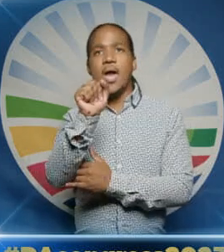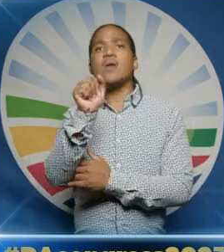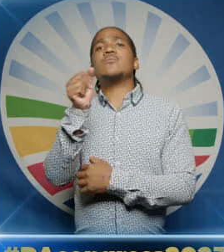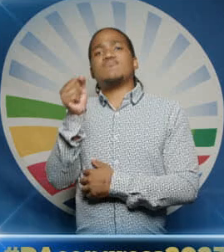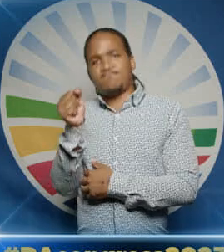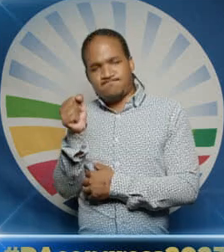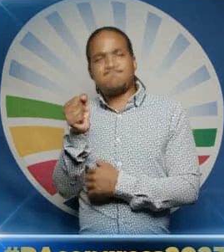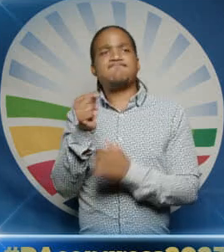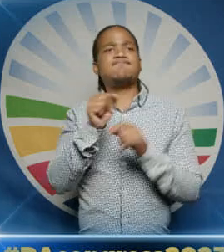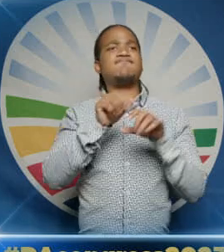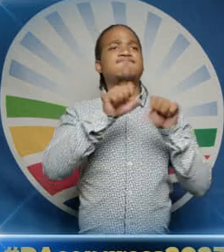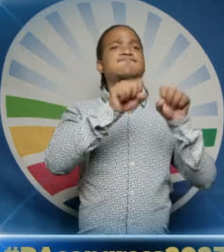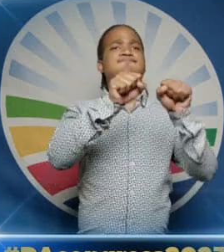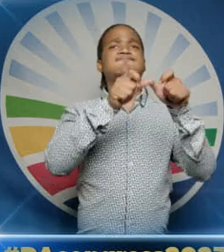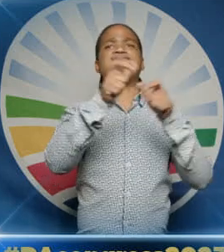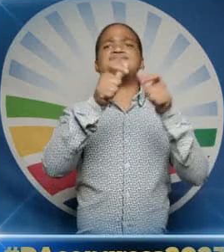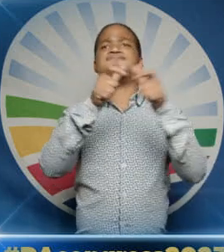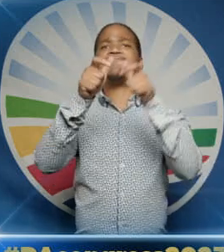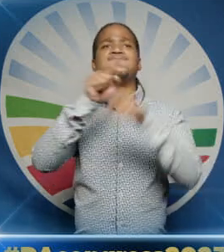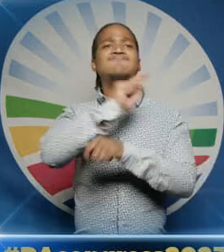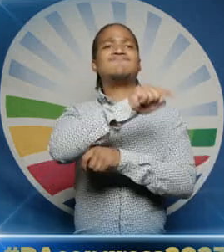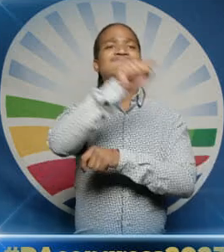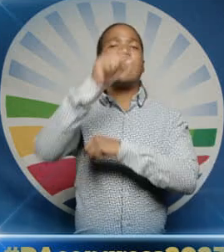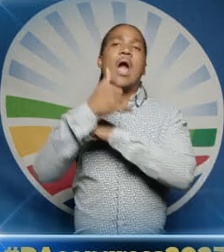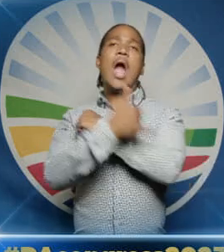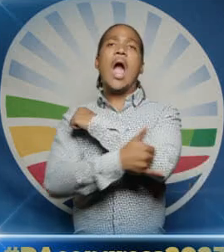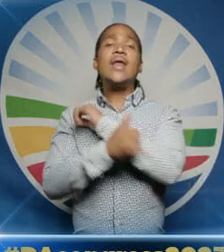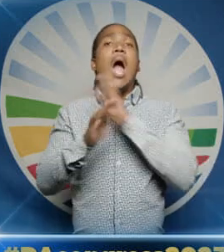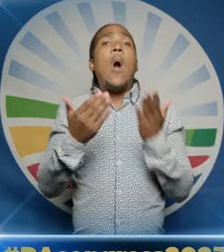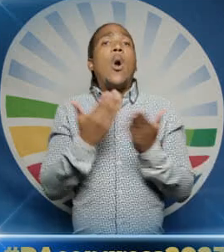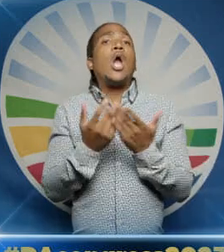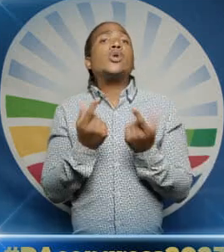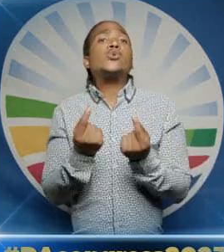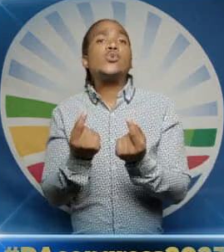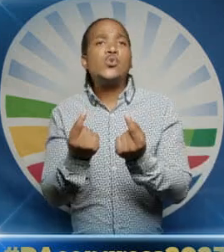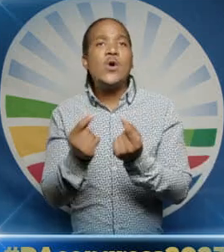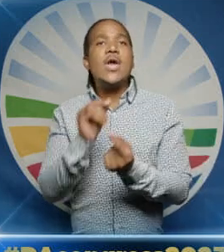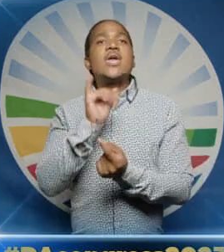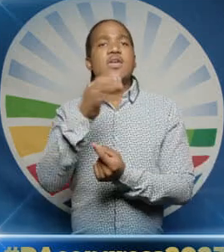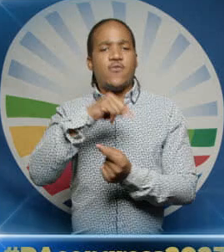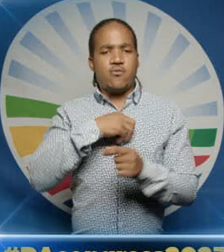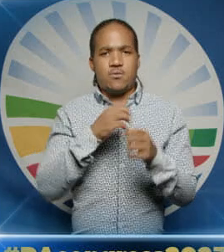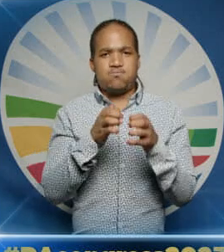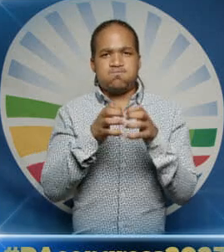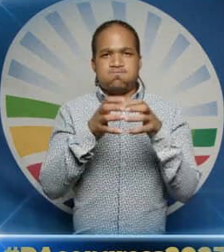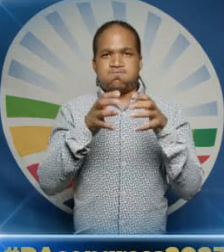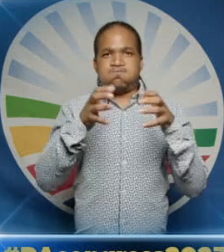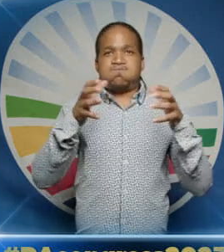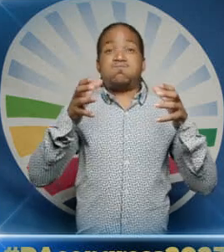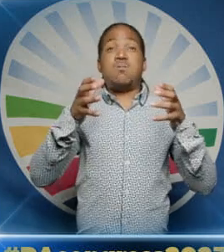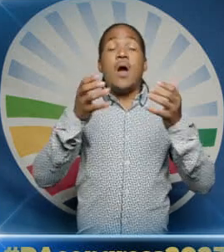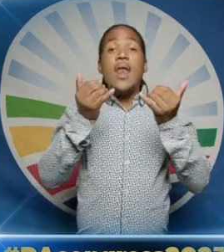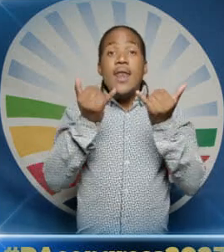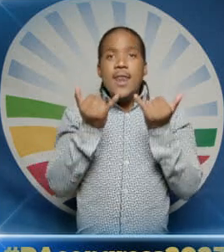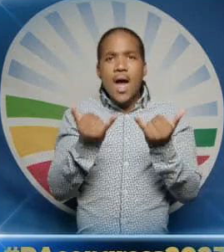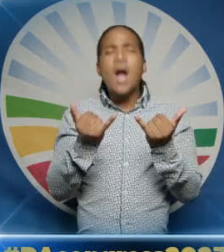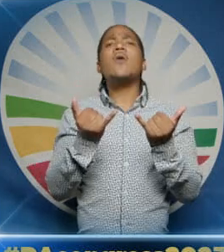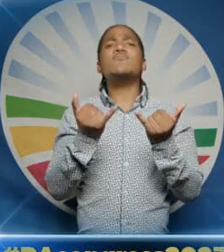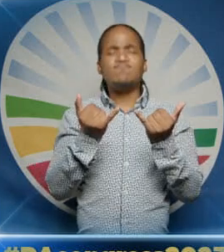many areas like around the country. But we can only do so, Democrats, if we grow. Now let's go out there,